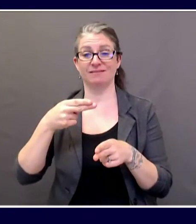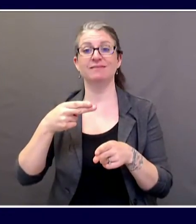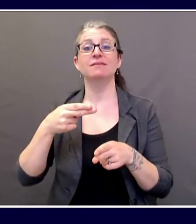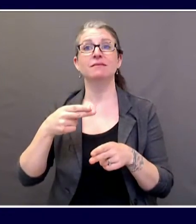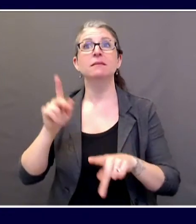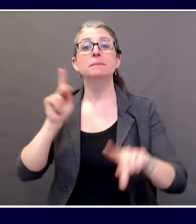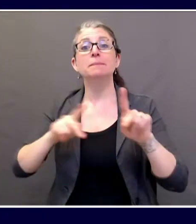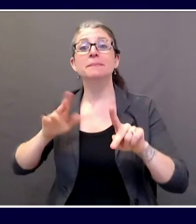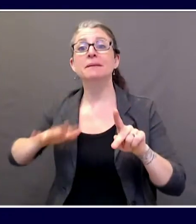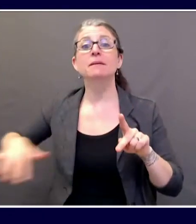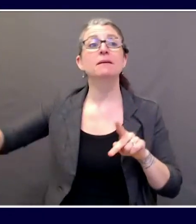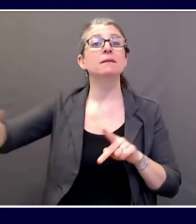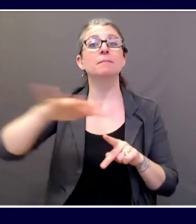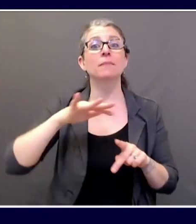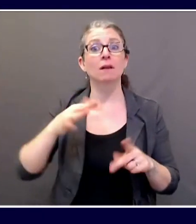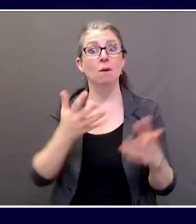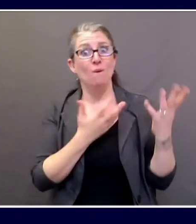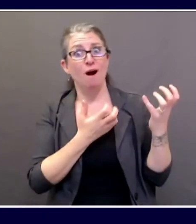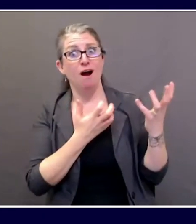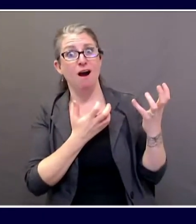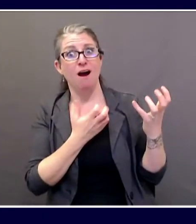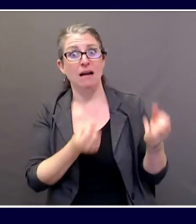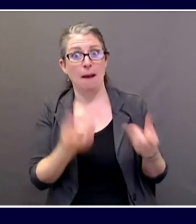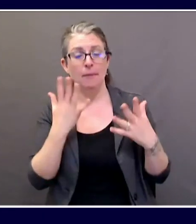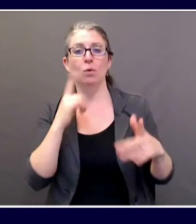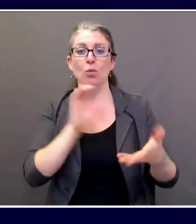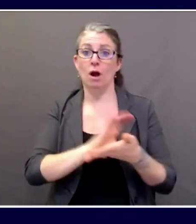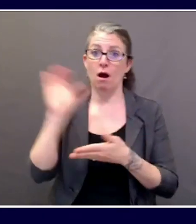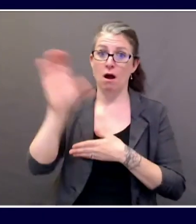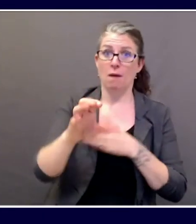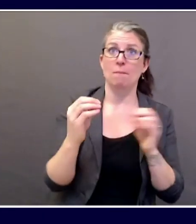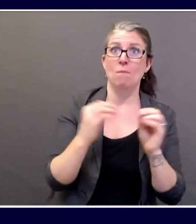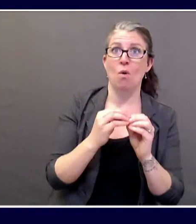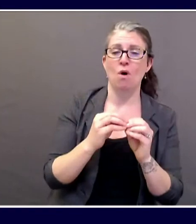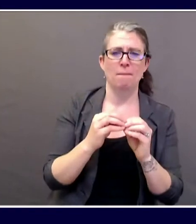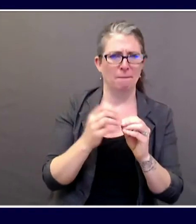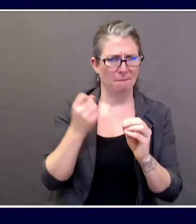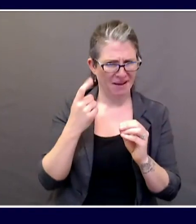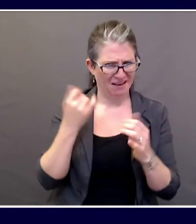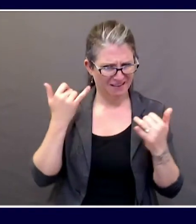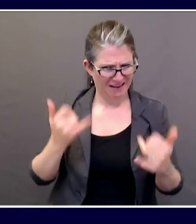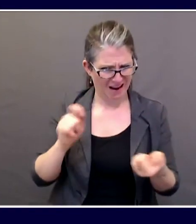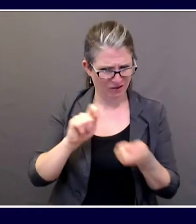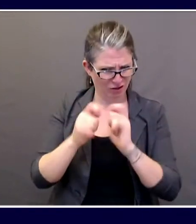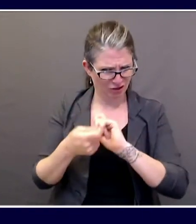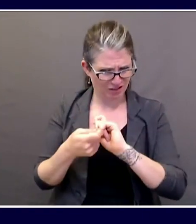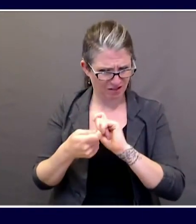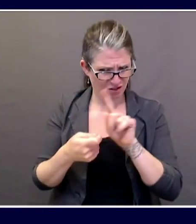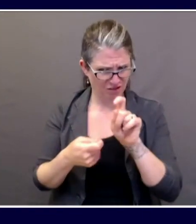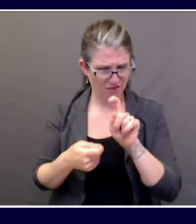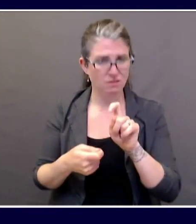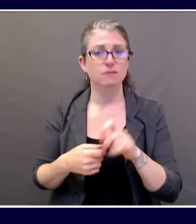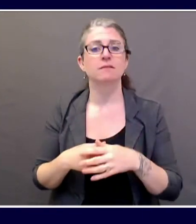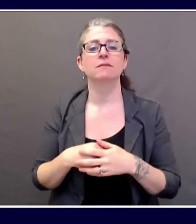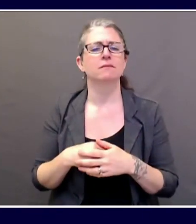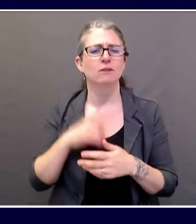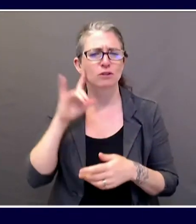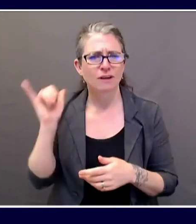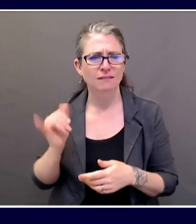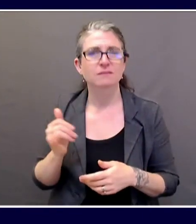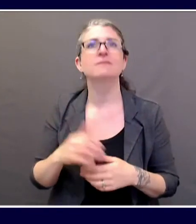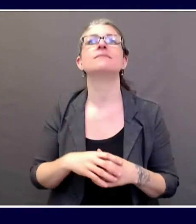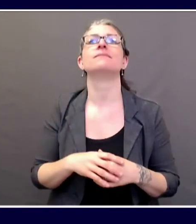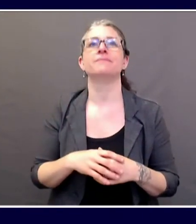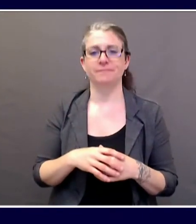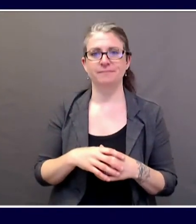demand? Yes. Well, one of the things that we look at when we are making allocations is how